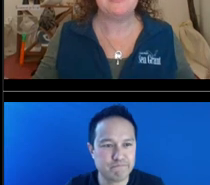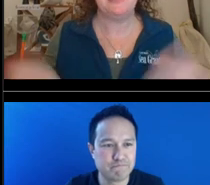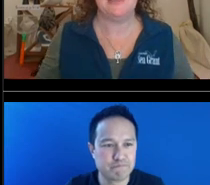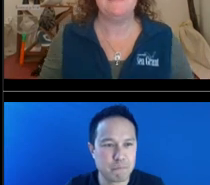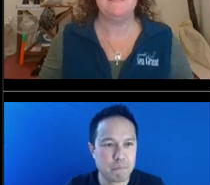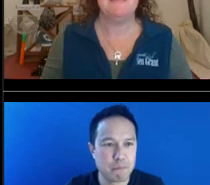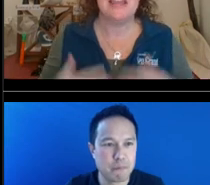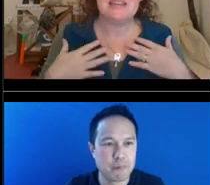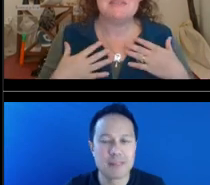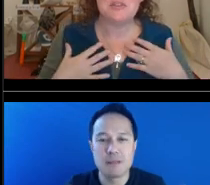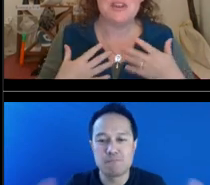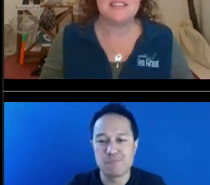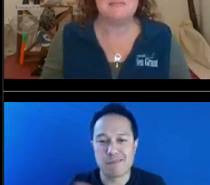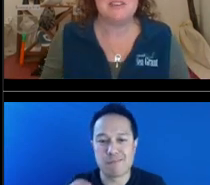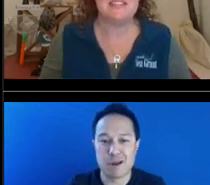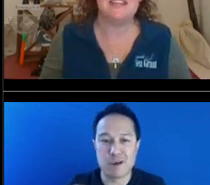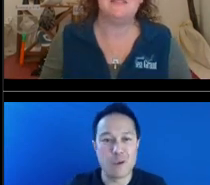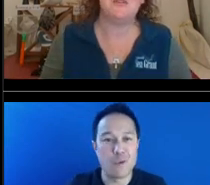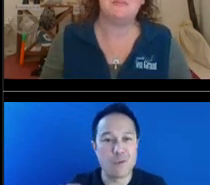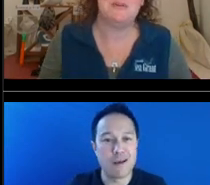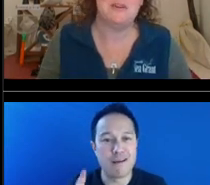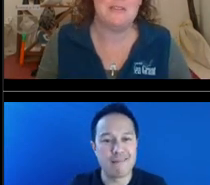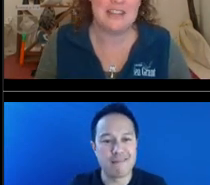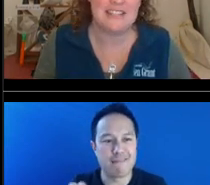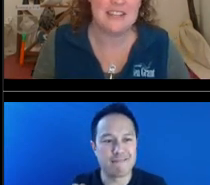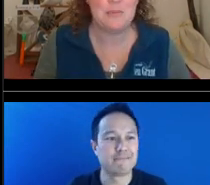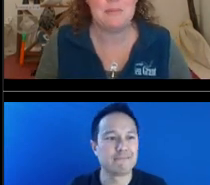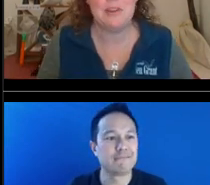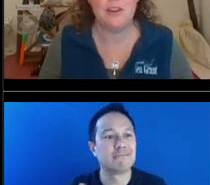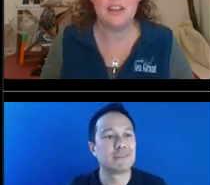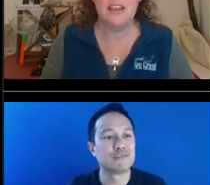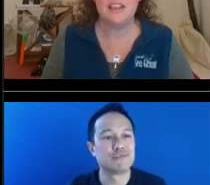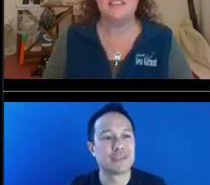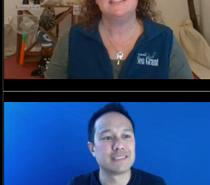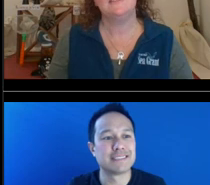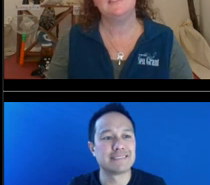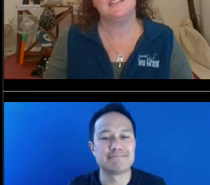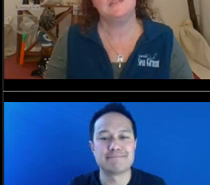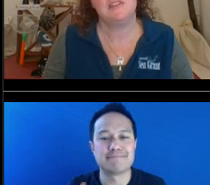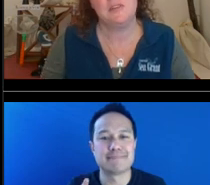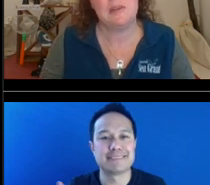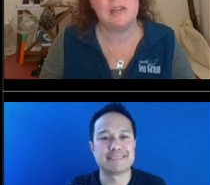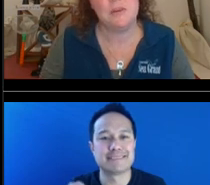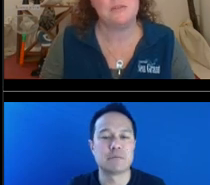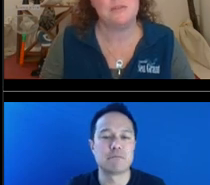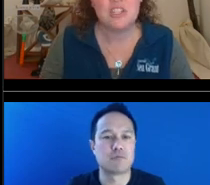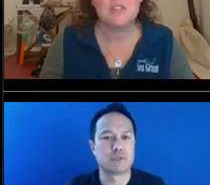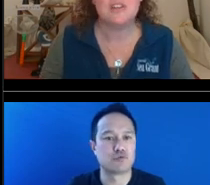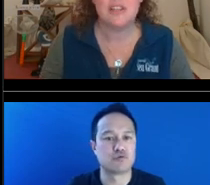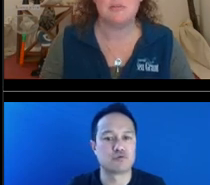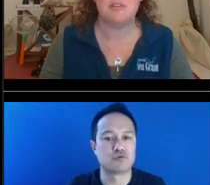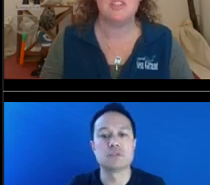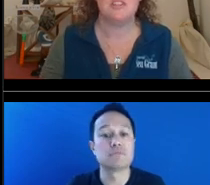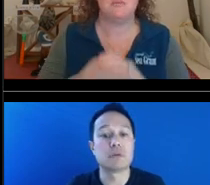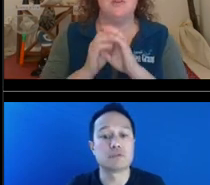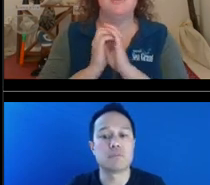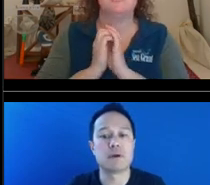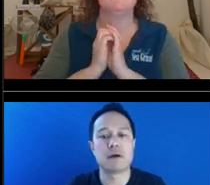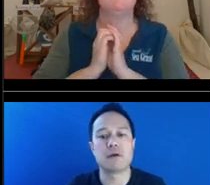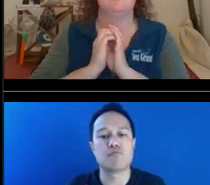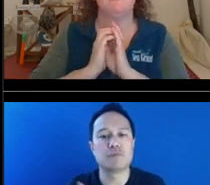Welcome to NOAA Live. My name is Grace Simpkins, and I'm going to be moderating today's webinar. This series is sponsored by NOAA's Regional